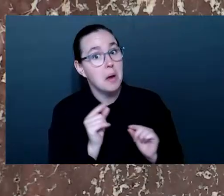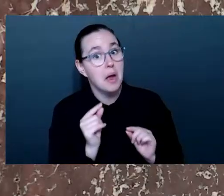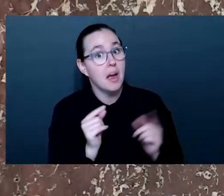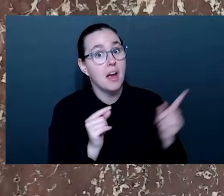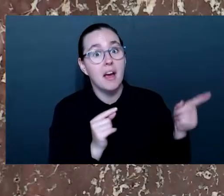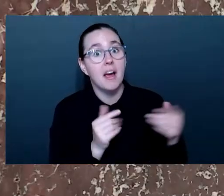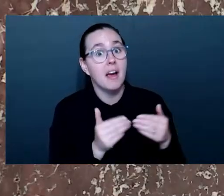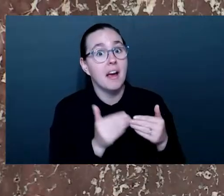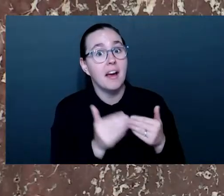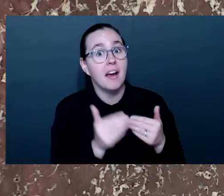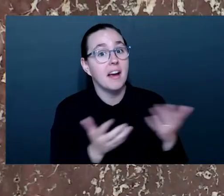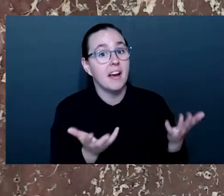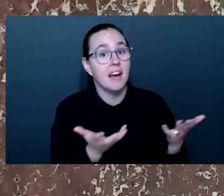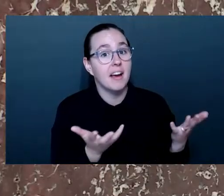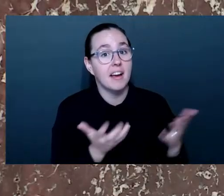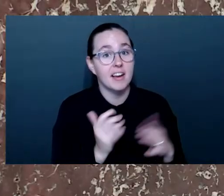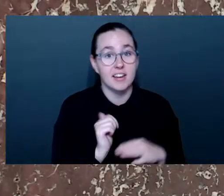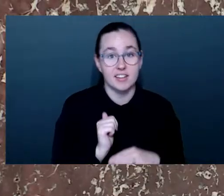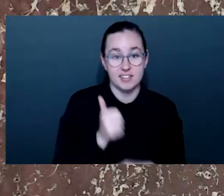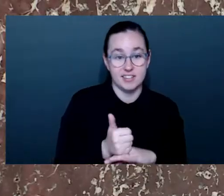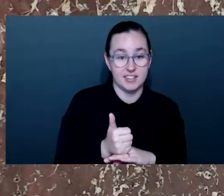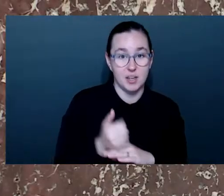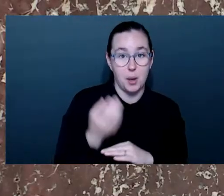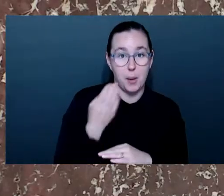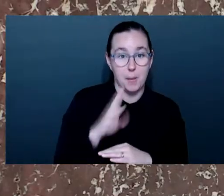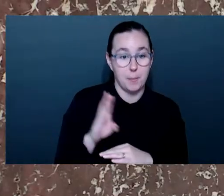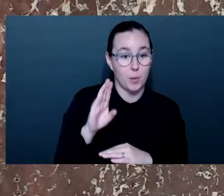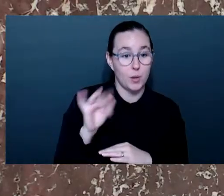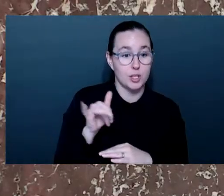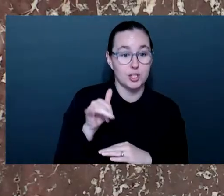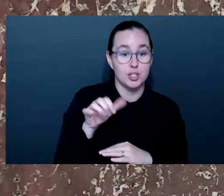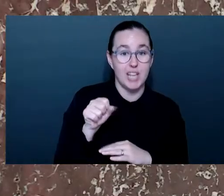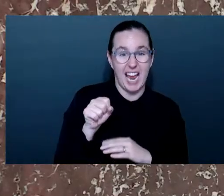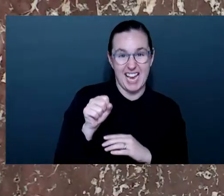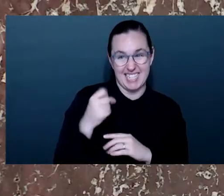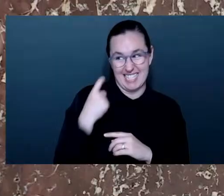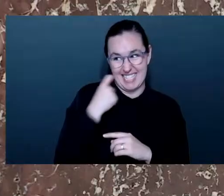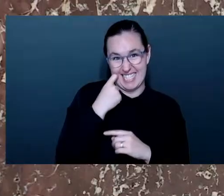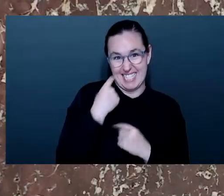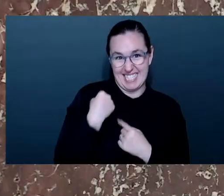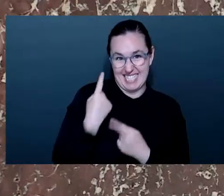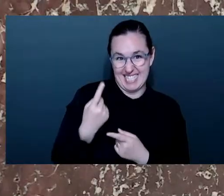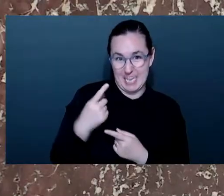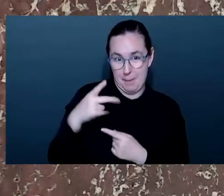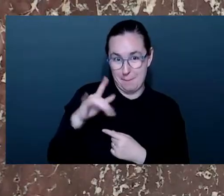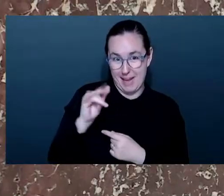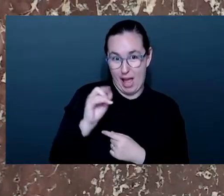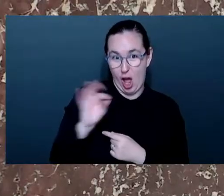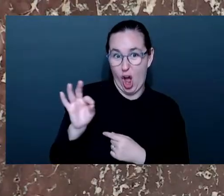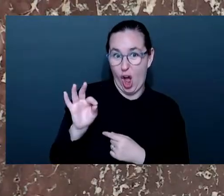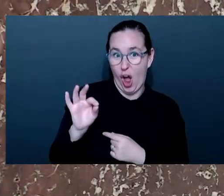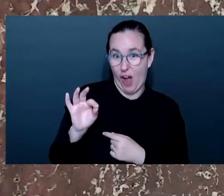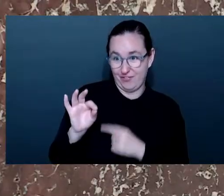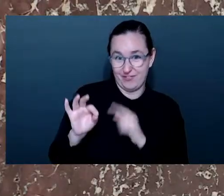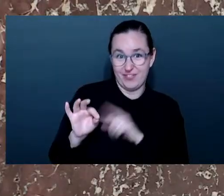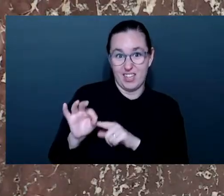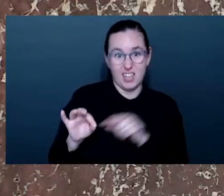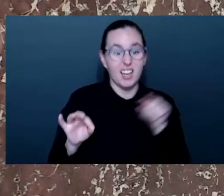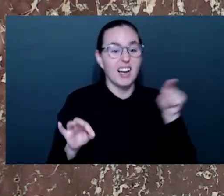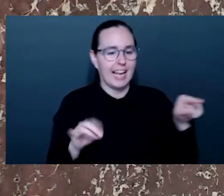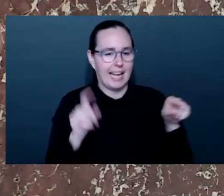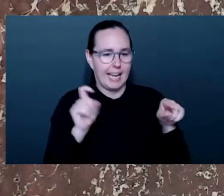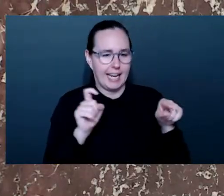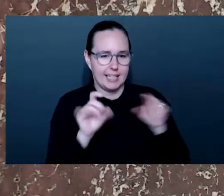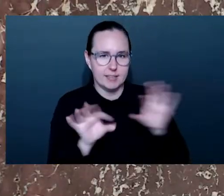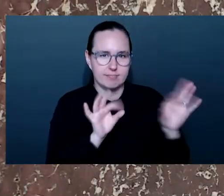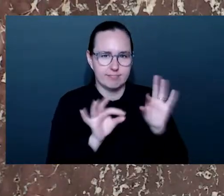run, Richard realized he needed more time to devote to his baseball pool, which is his fantasy league apparently takes up a lot of time,